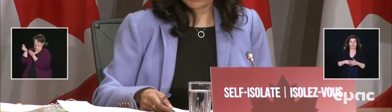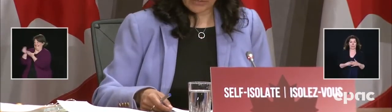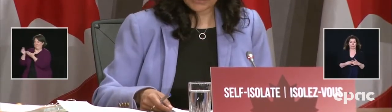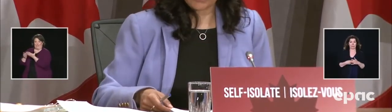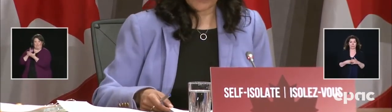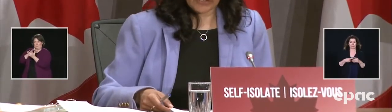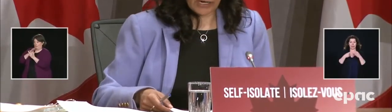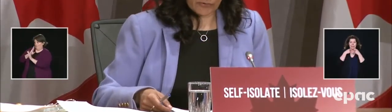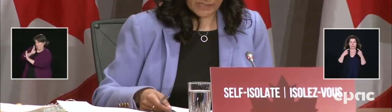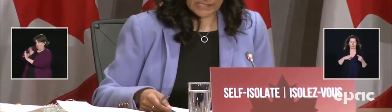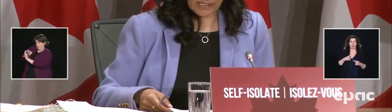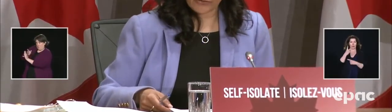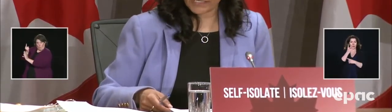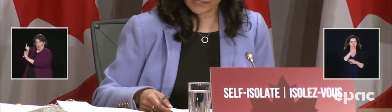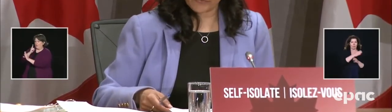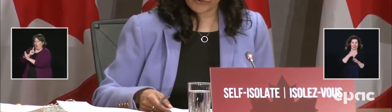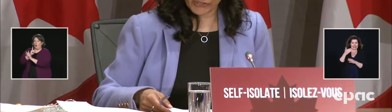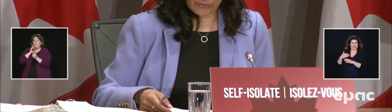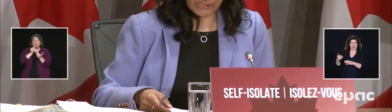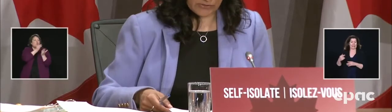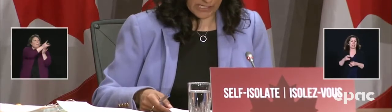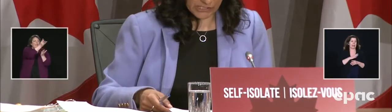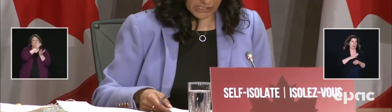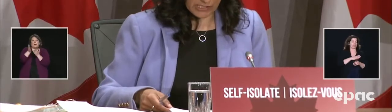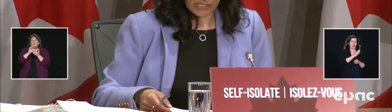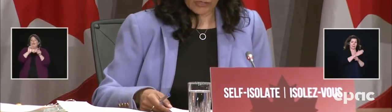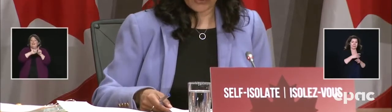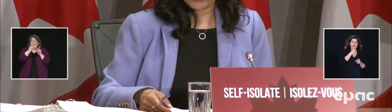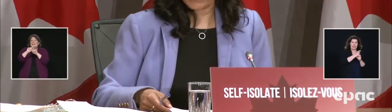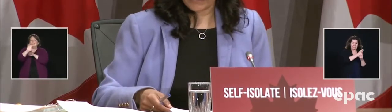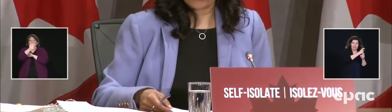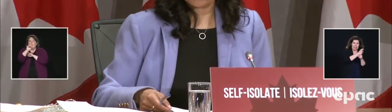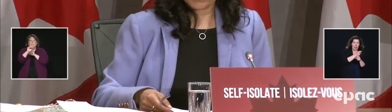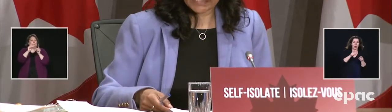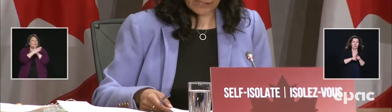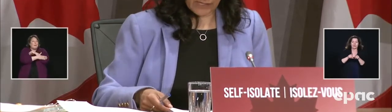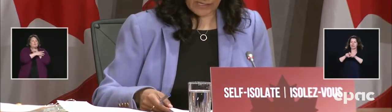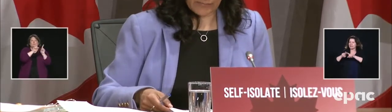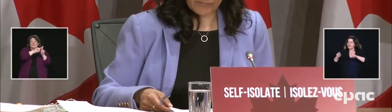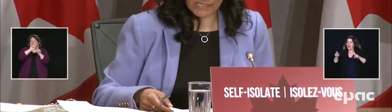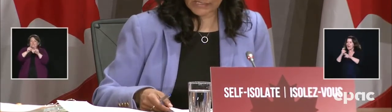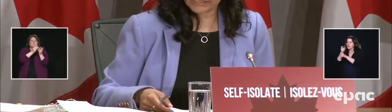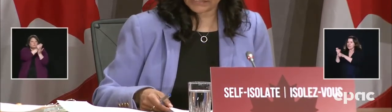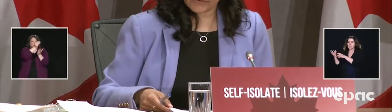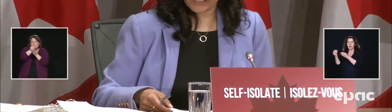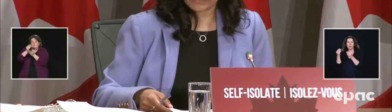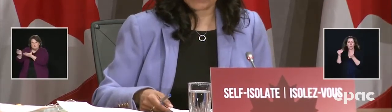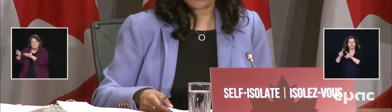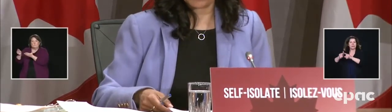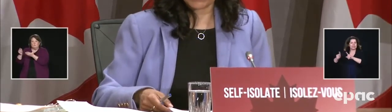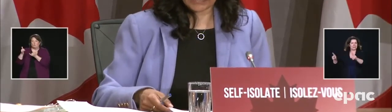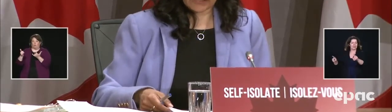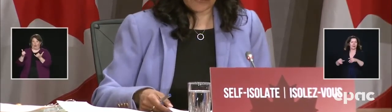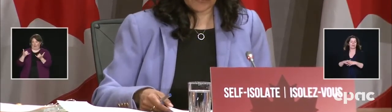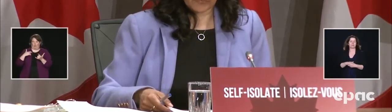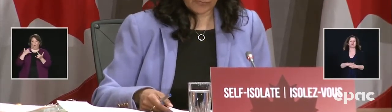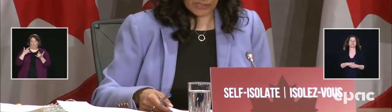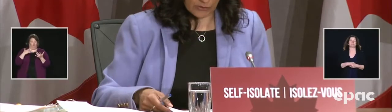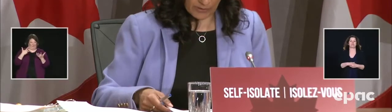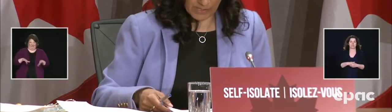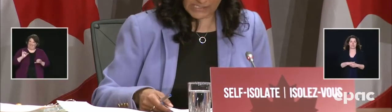As a result of our government's aggressive procurement strategy, we are now receiving millions of items of